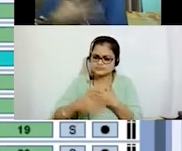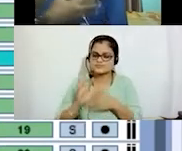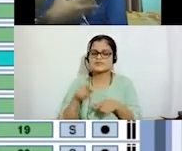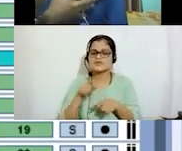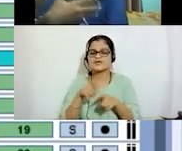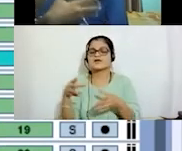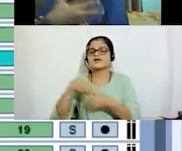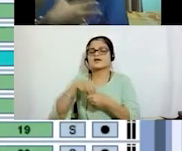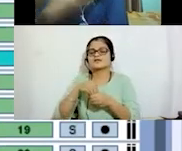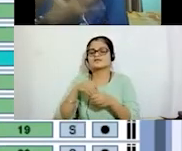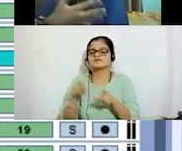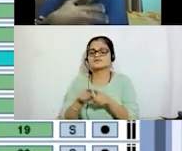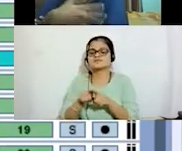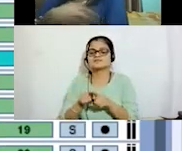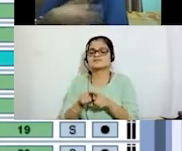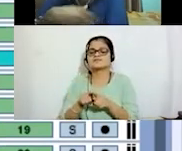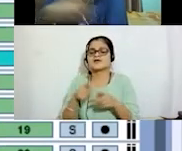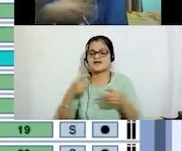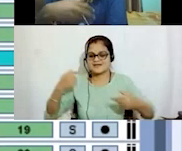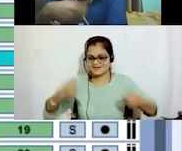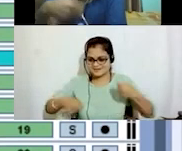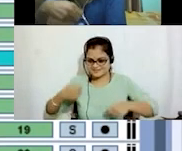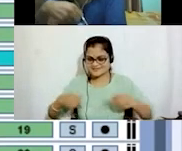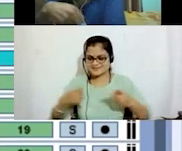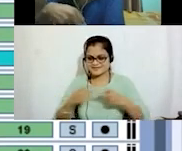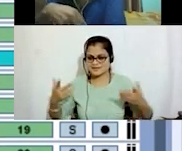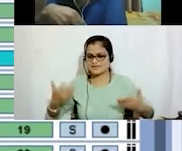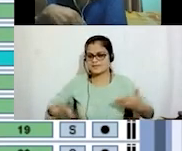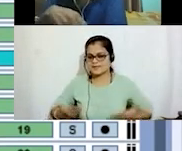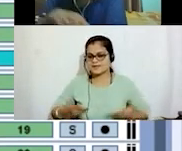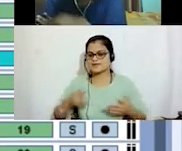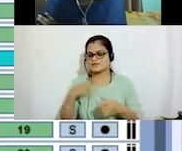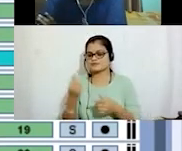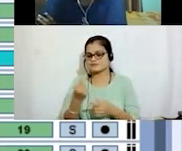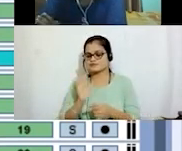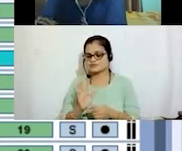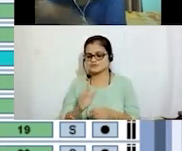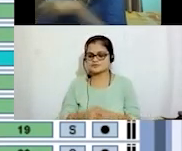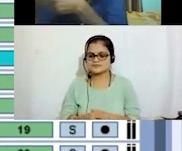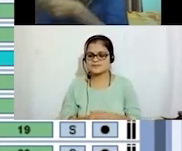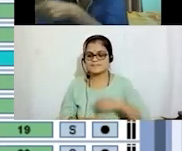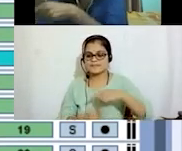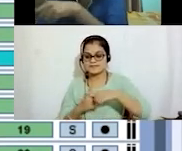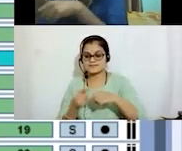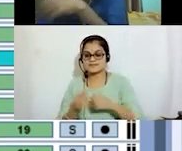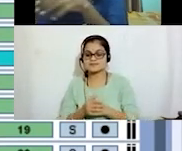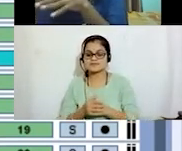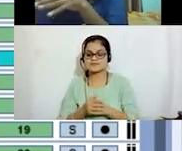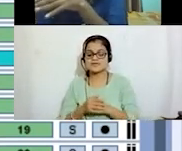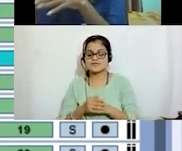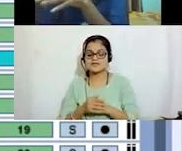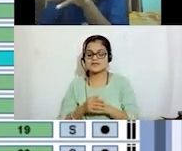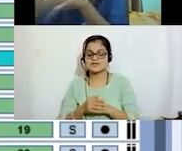dhakis. It's like an instrument which is in Bengal, percussion instrument. So dhak and kasha is pretty